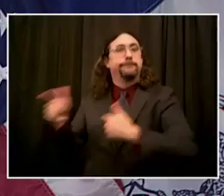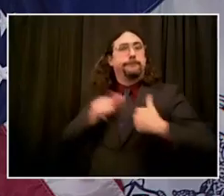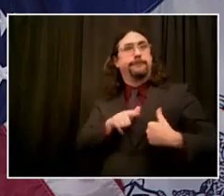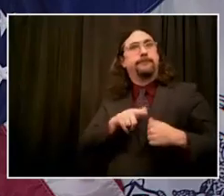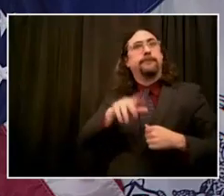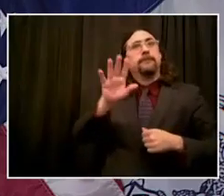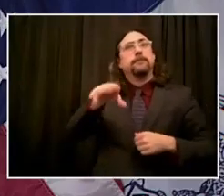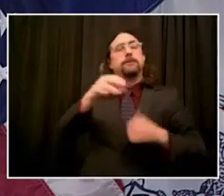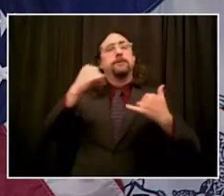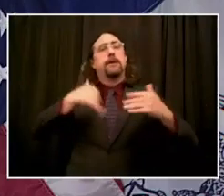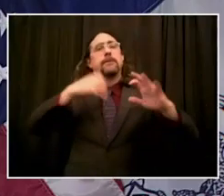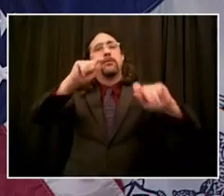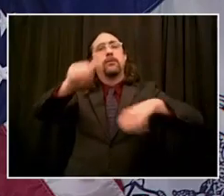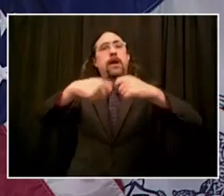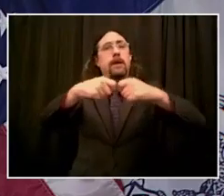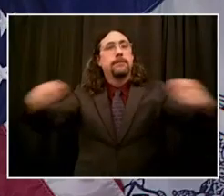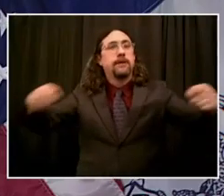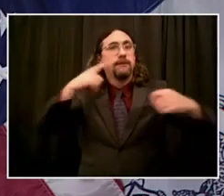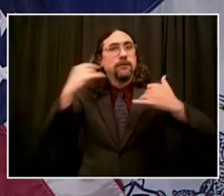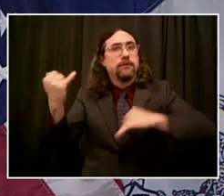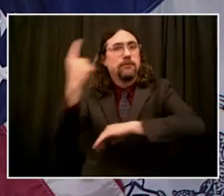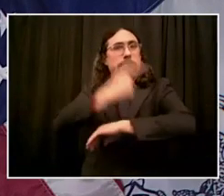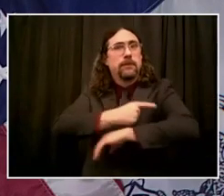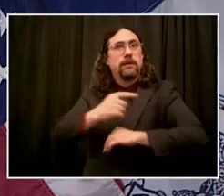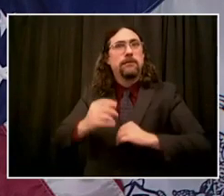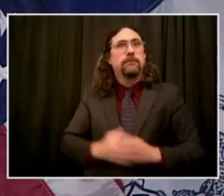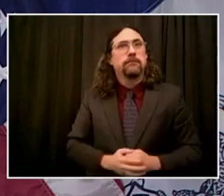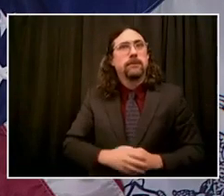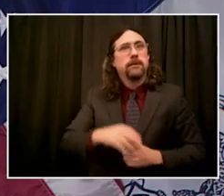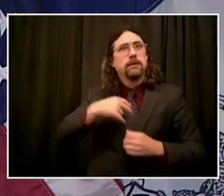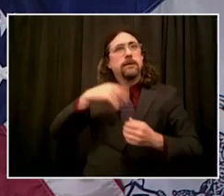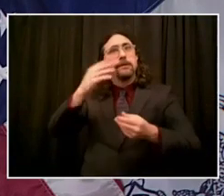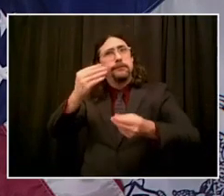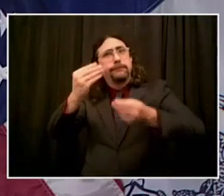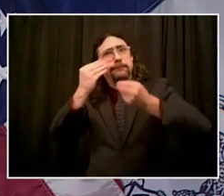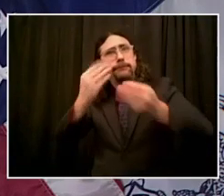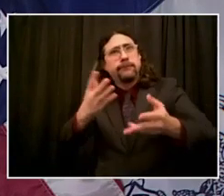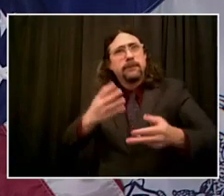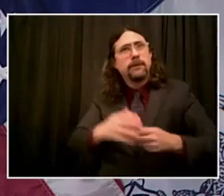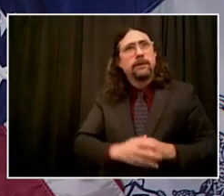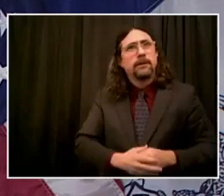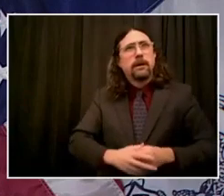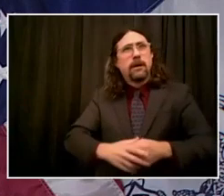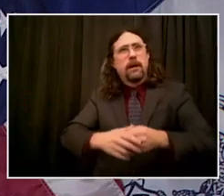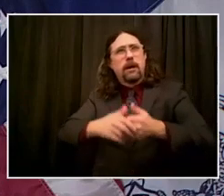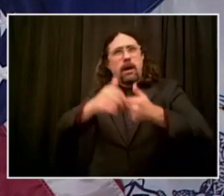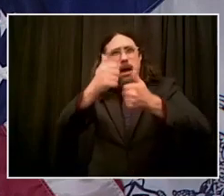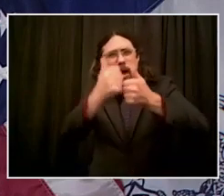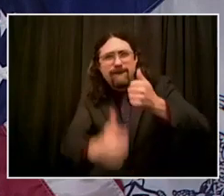earlier, with the tablets for the seniors who live in public housing.